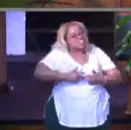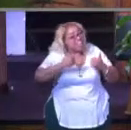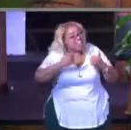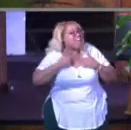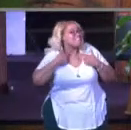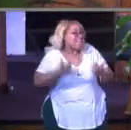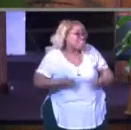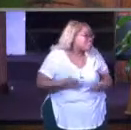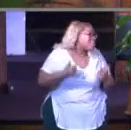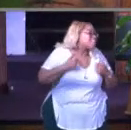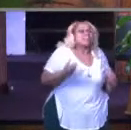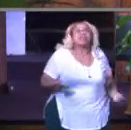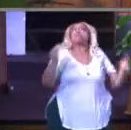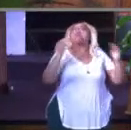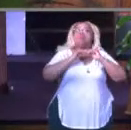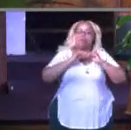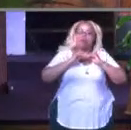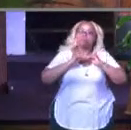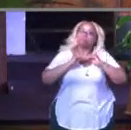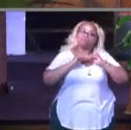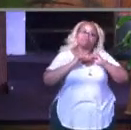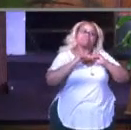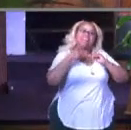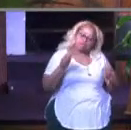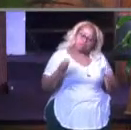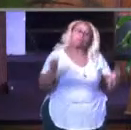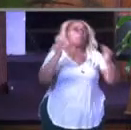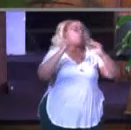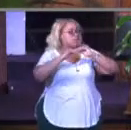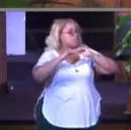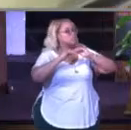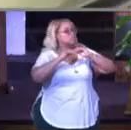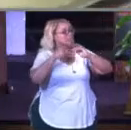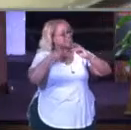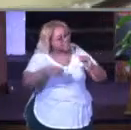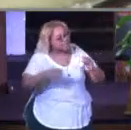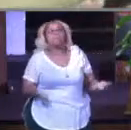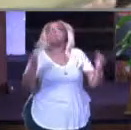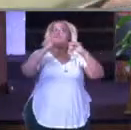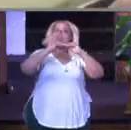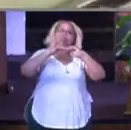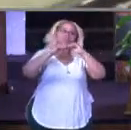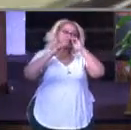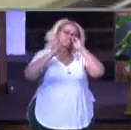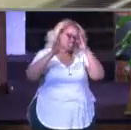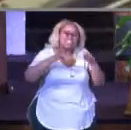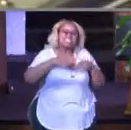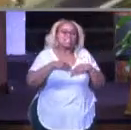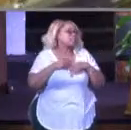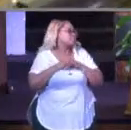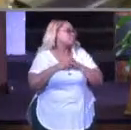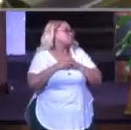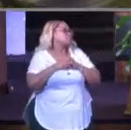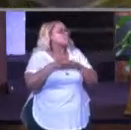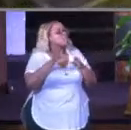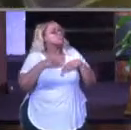I live. I need more of you. I need more of you. I need more of you.